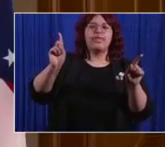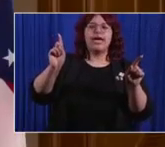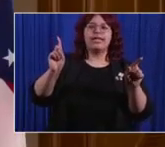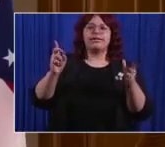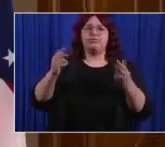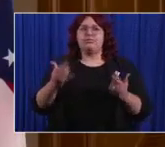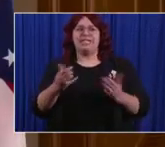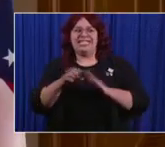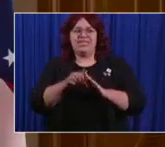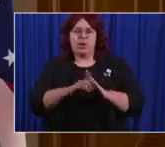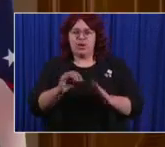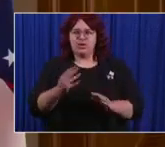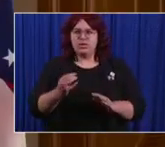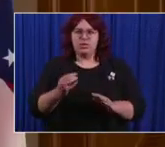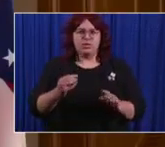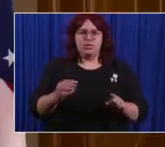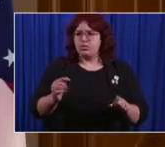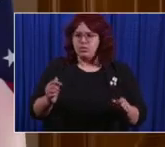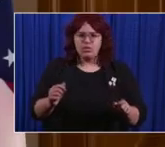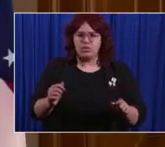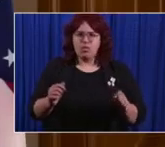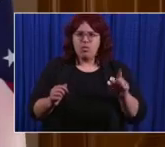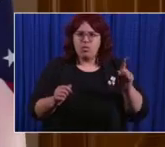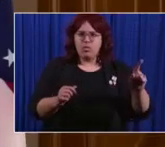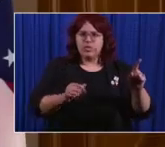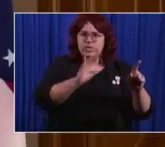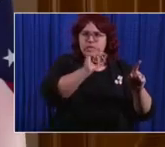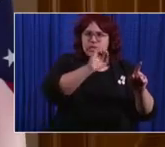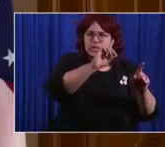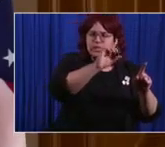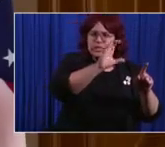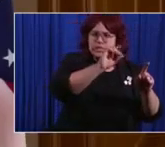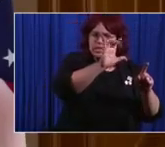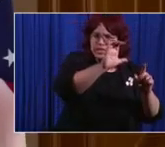understanding that our orders are only going to be in effect until